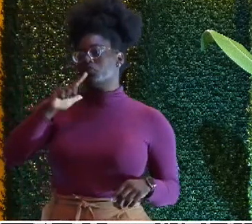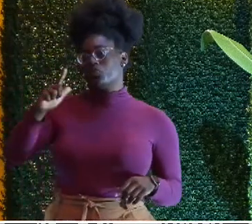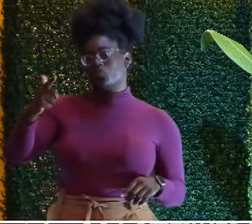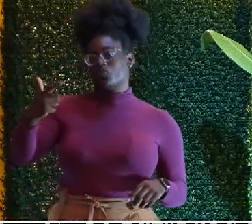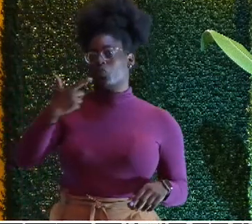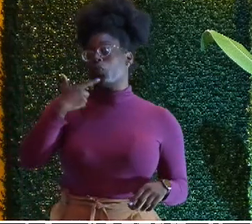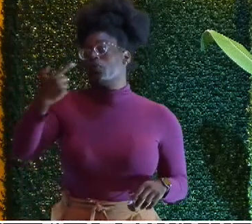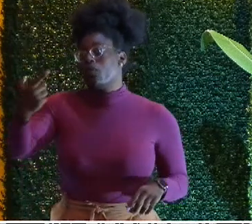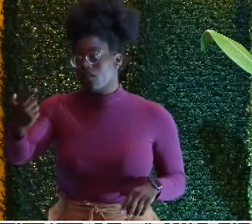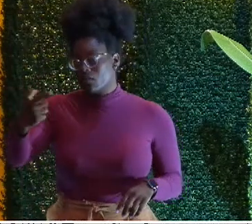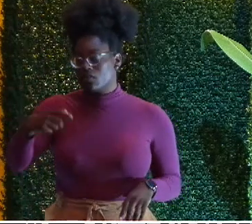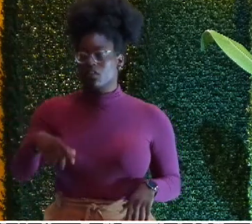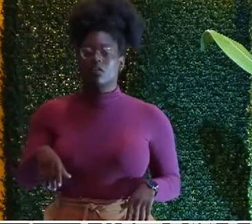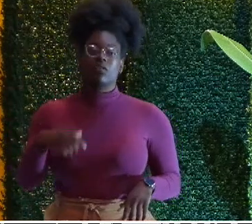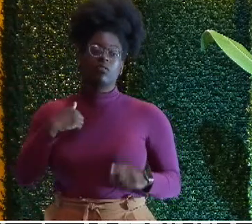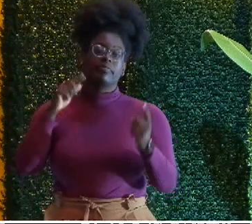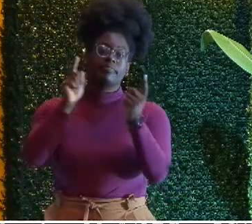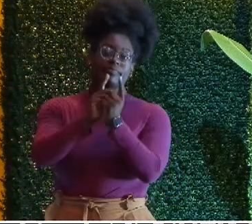years.